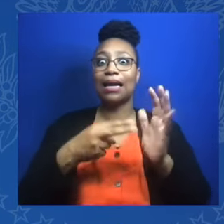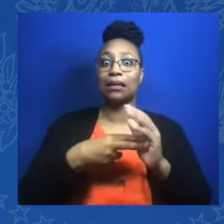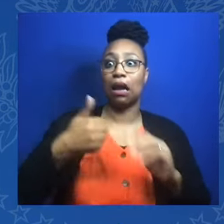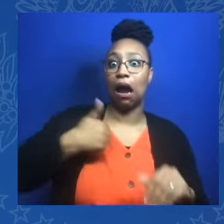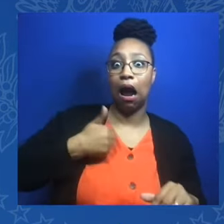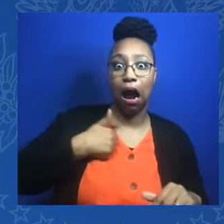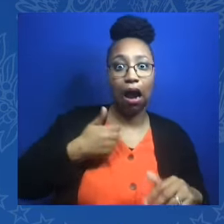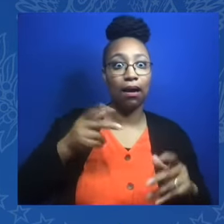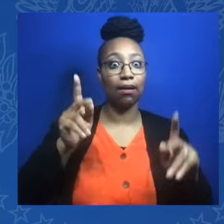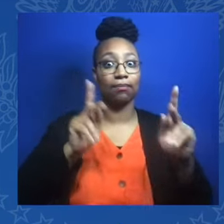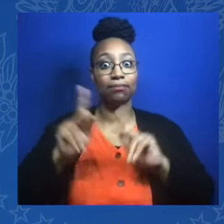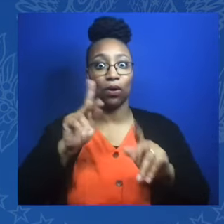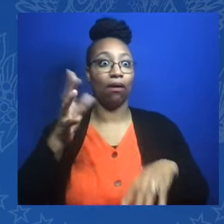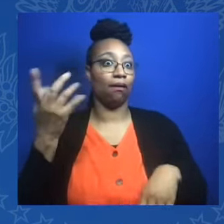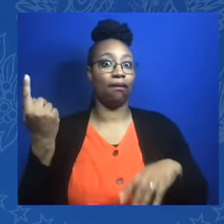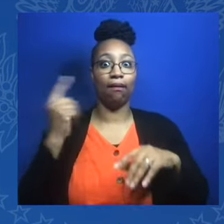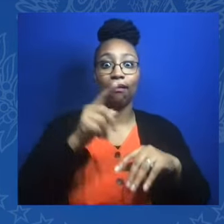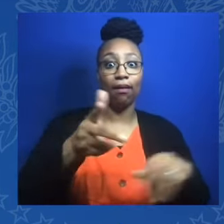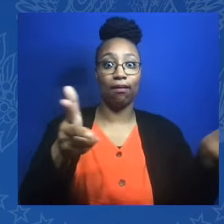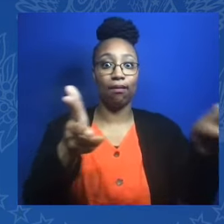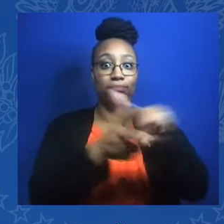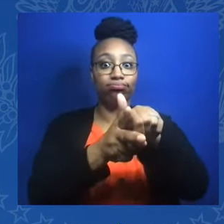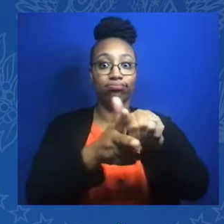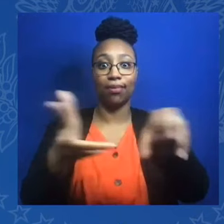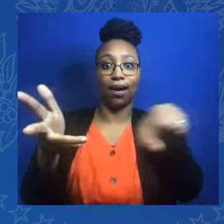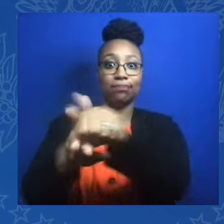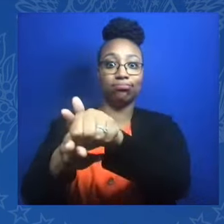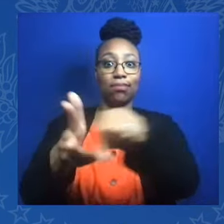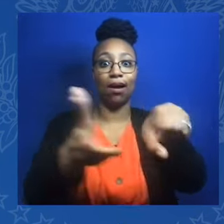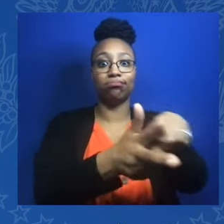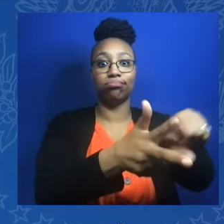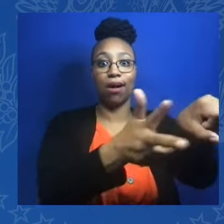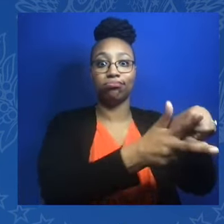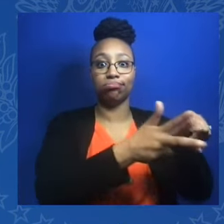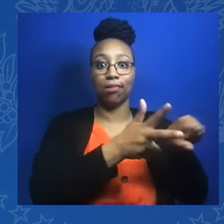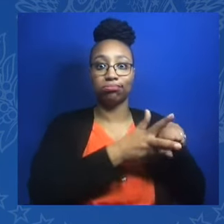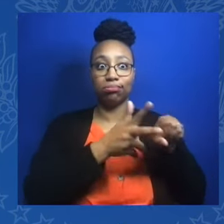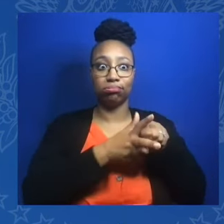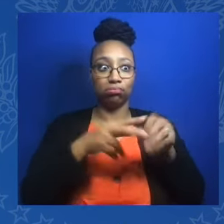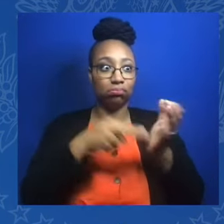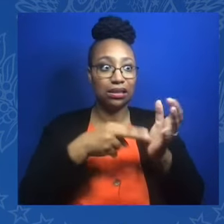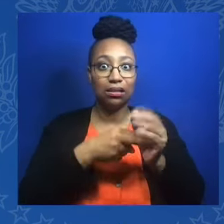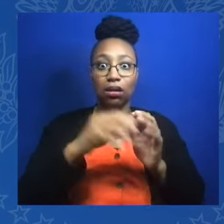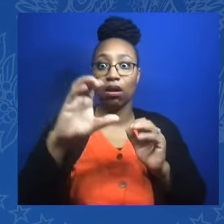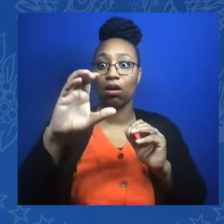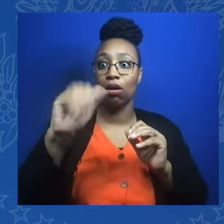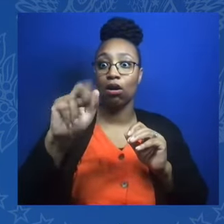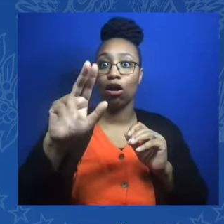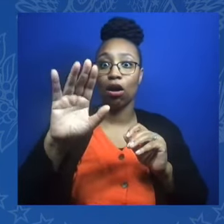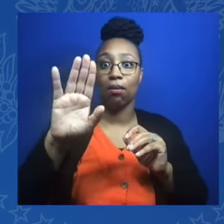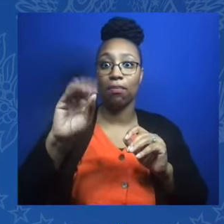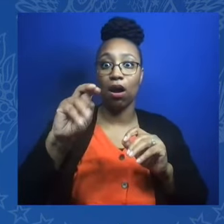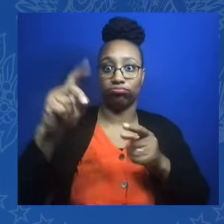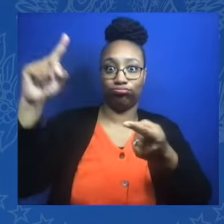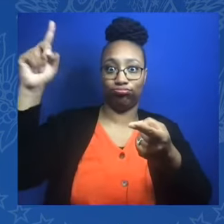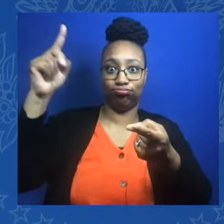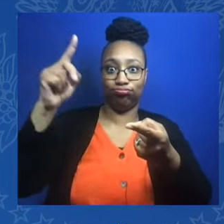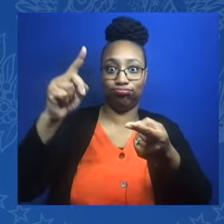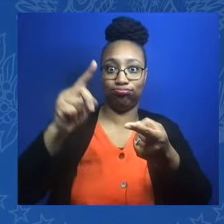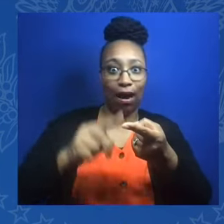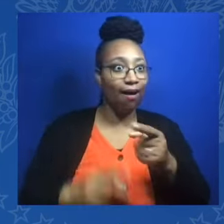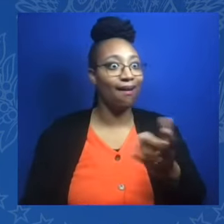automobile zero-emission vehicles. Moreover, we're going to build batteries and technologies that go into those vehicles together. We've learned the hard